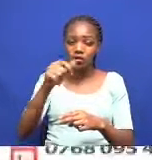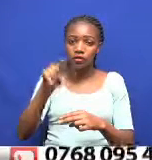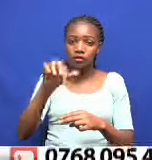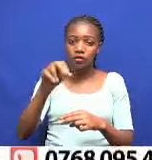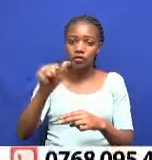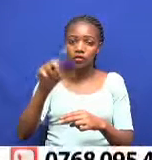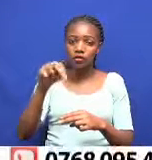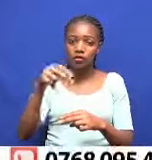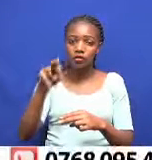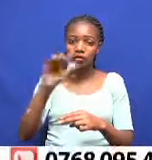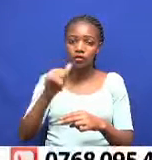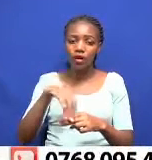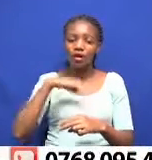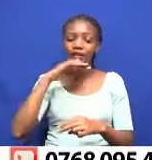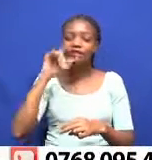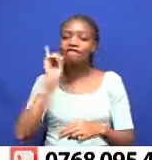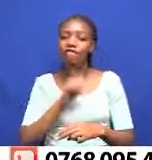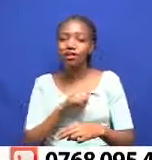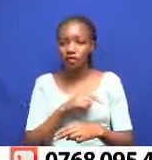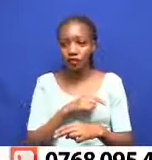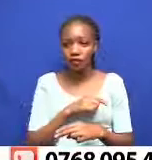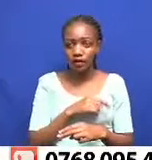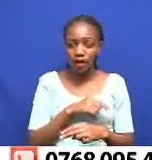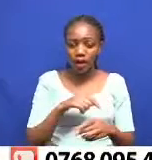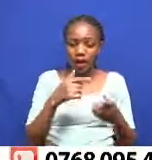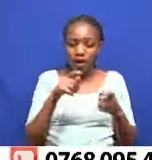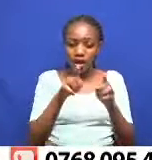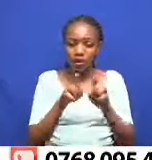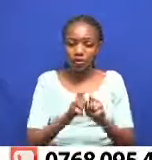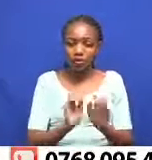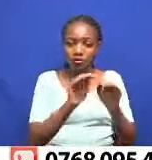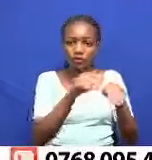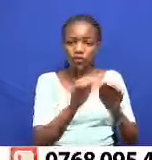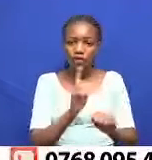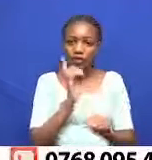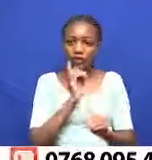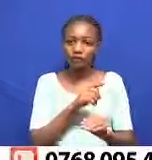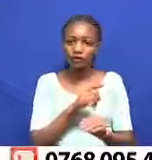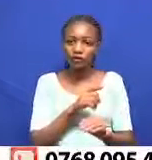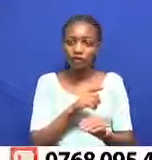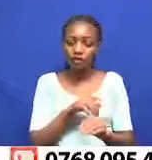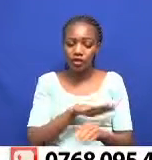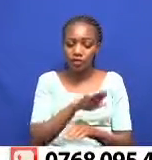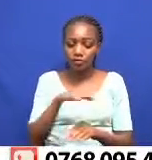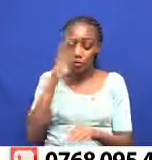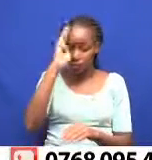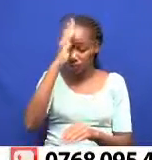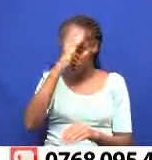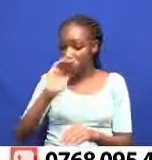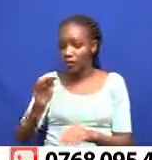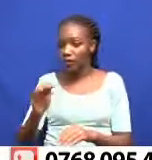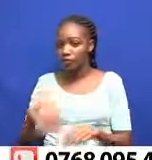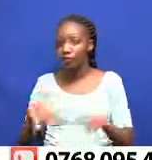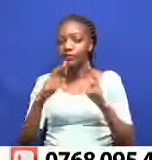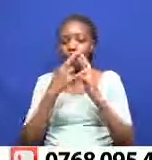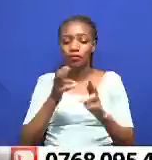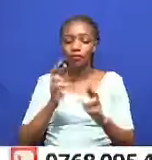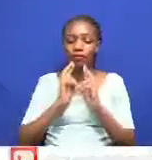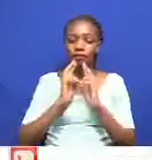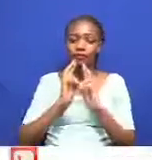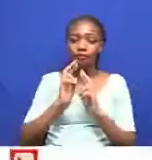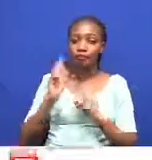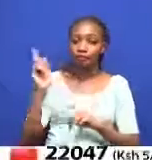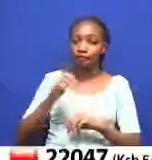County. Bukeko died of COVID-19 at Karen Hospital in Nairobi last week. Our reporter Mike Kagwongo reports from